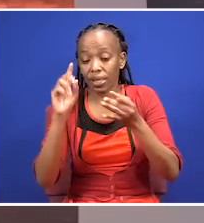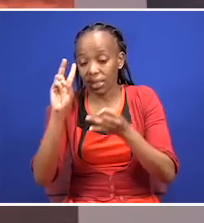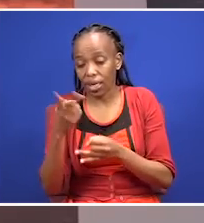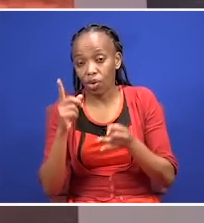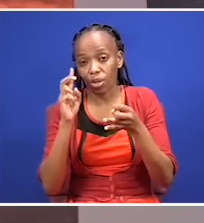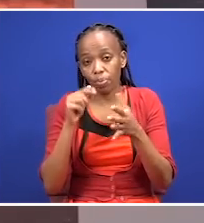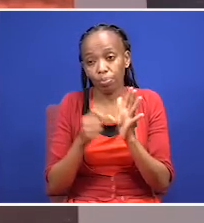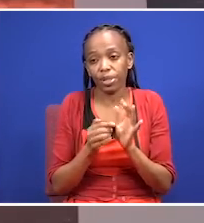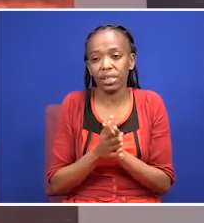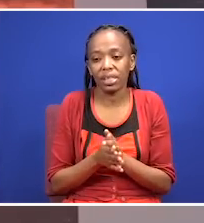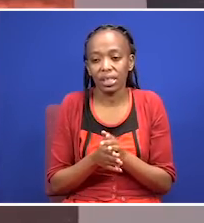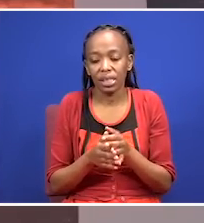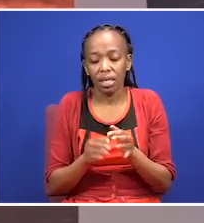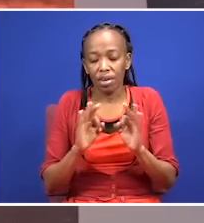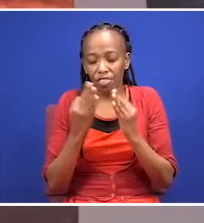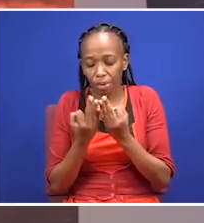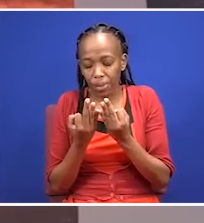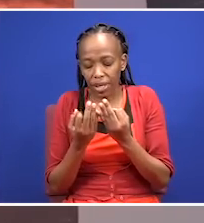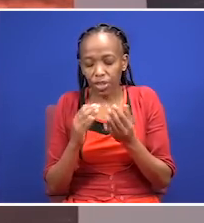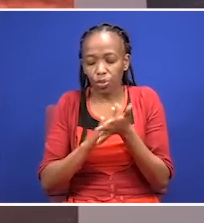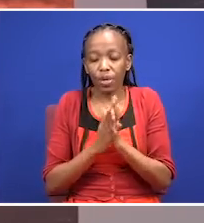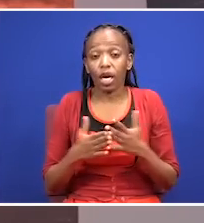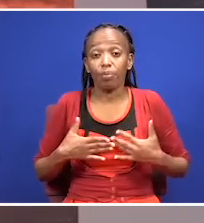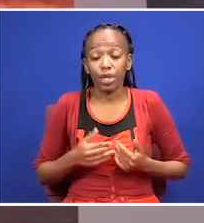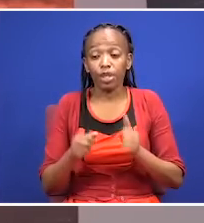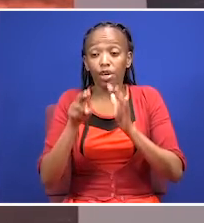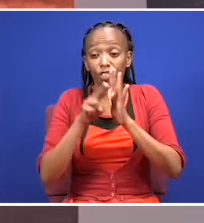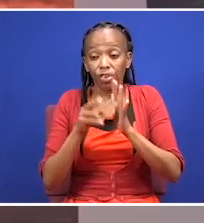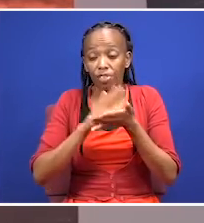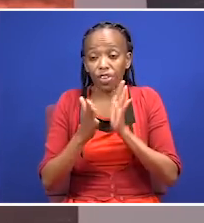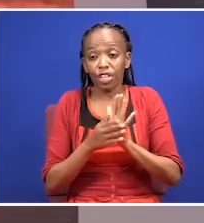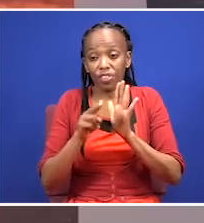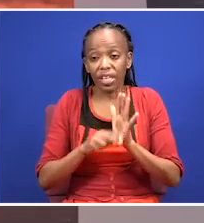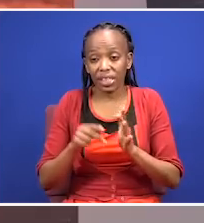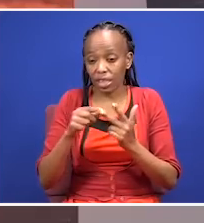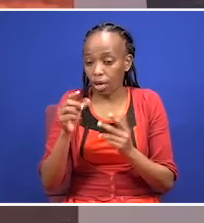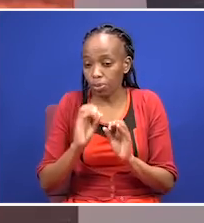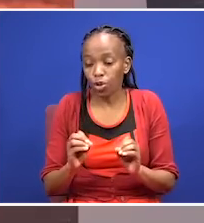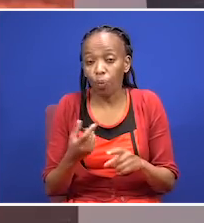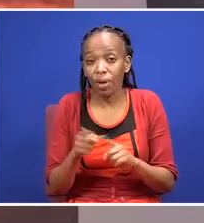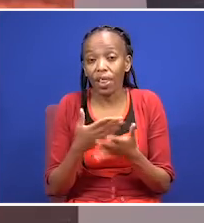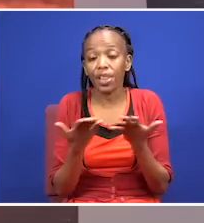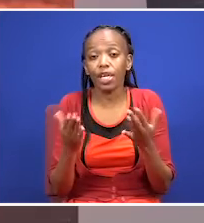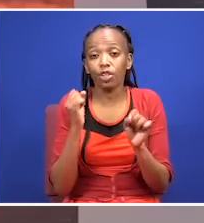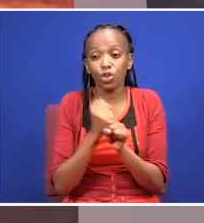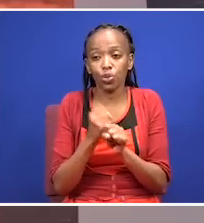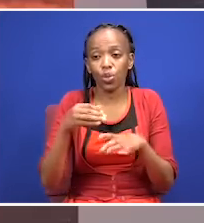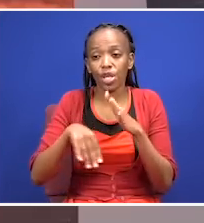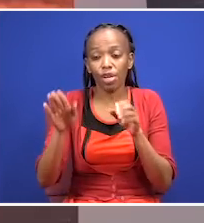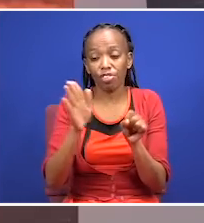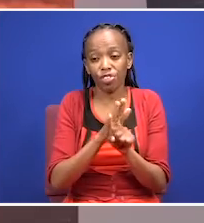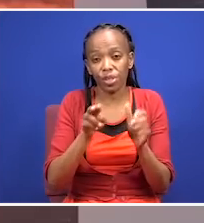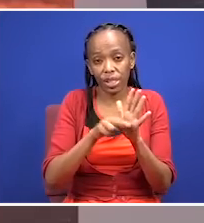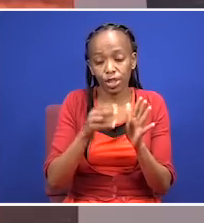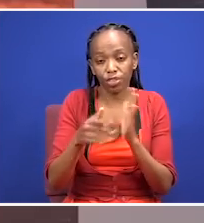point for our families to heal forgiveness is not an option but the thing to do in the fullness of